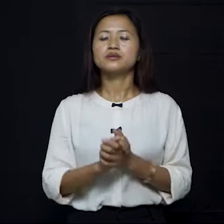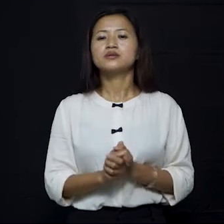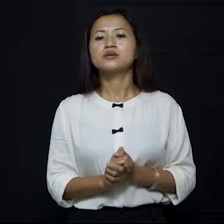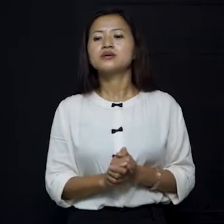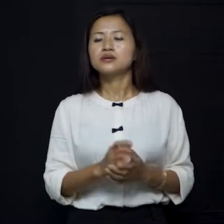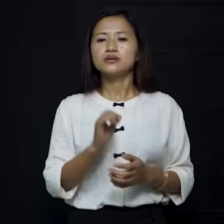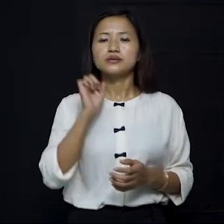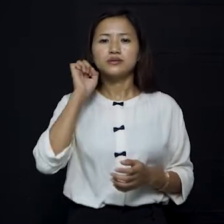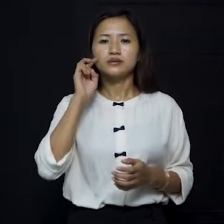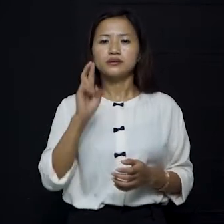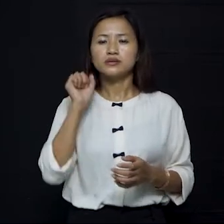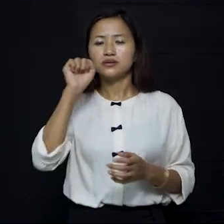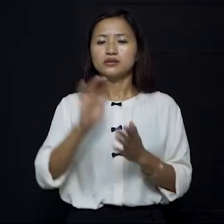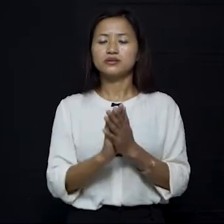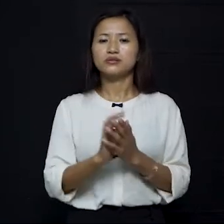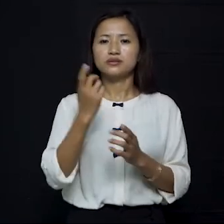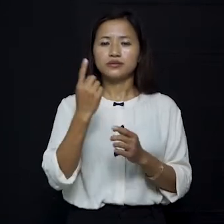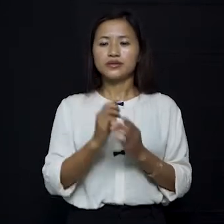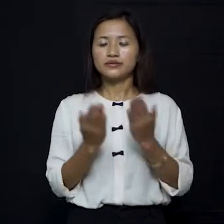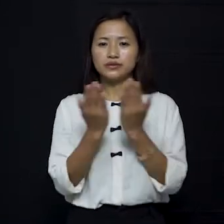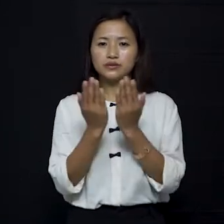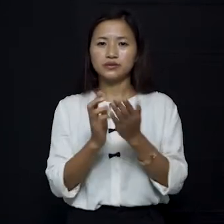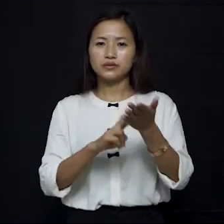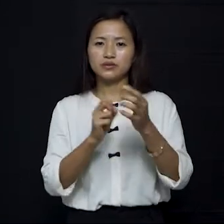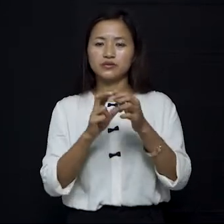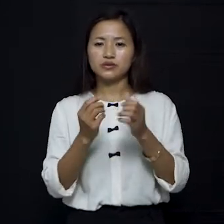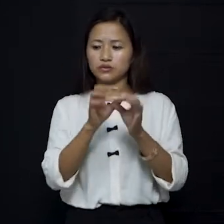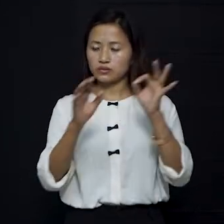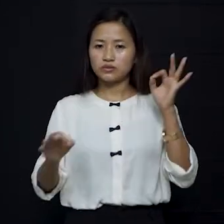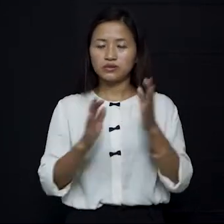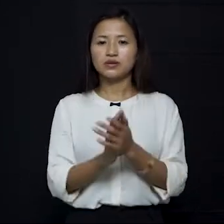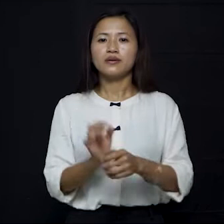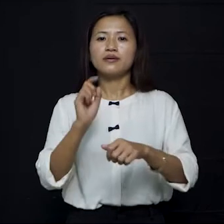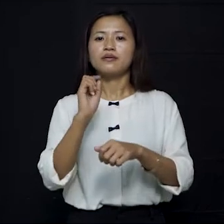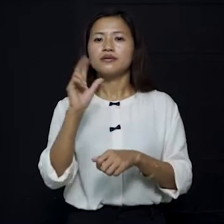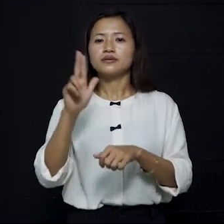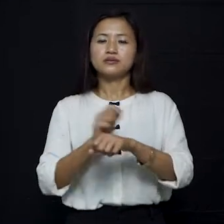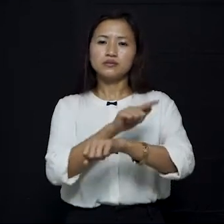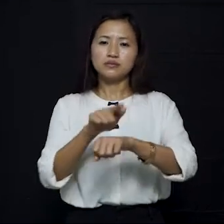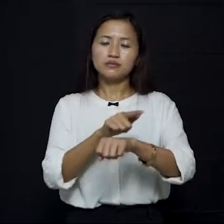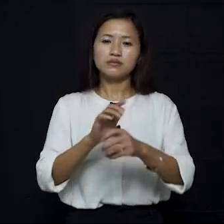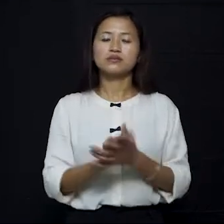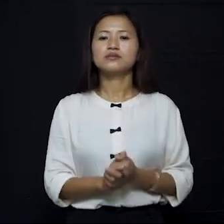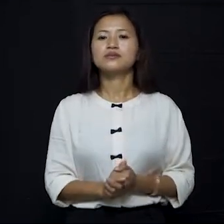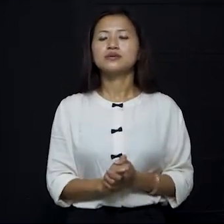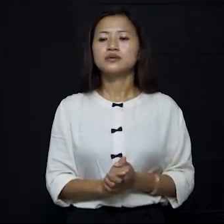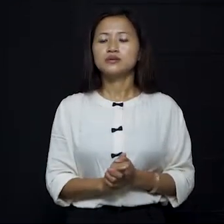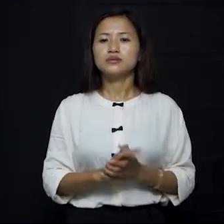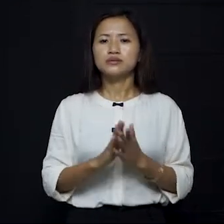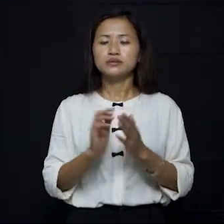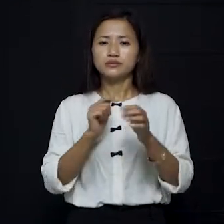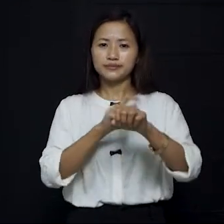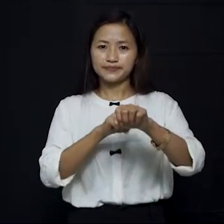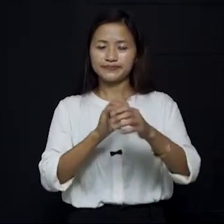he was reading a novel at 8 o'clock this morning, right? 8 o'clock. At a certain point of time, you are specific about the